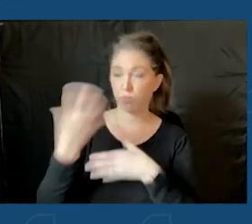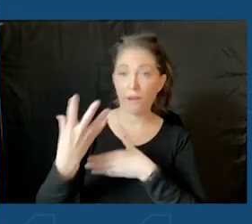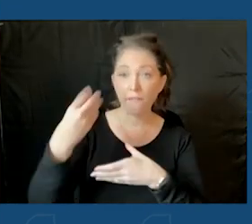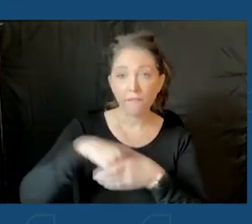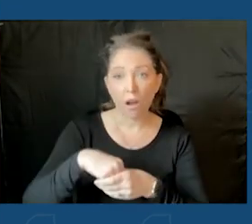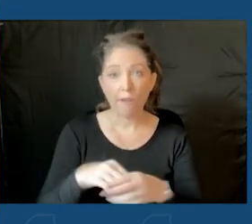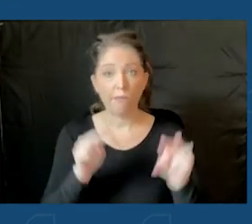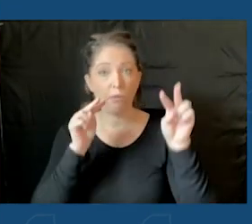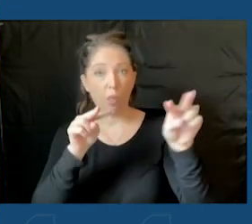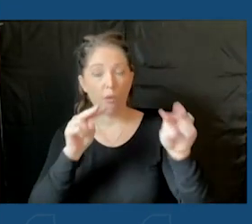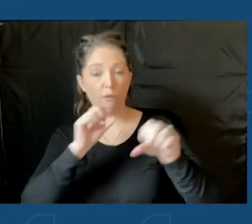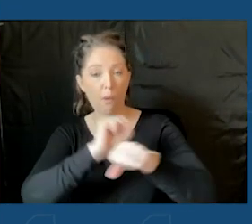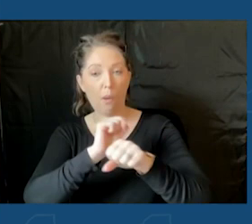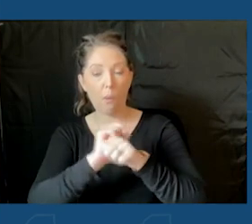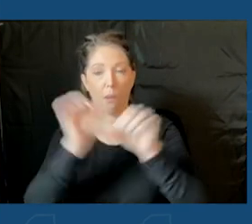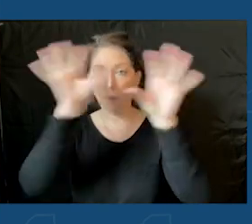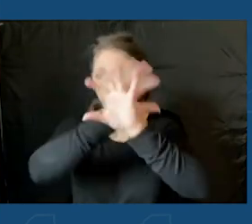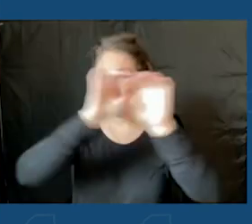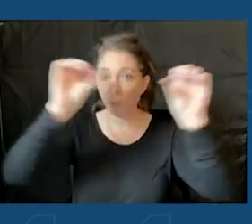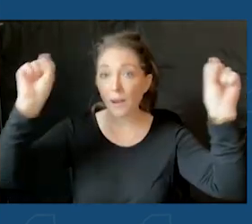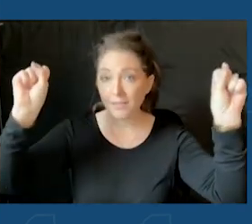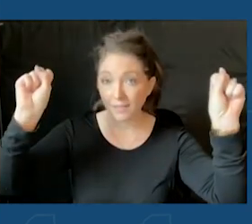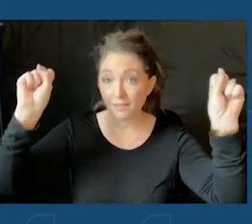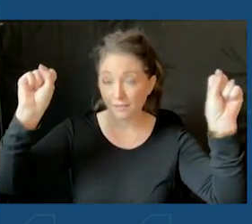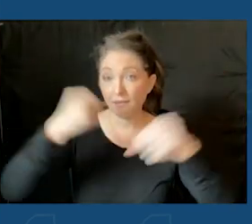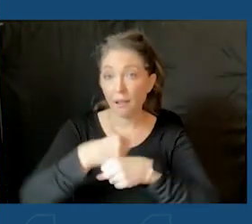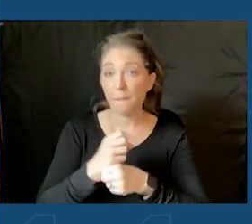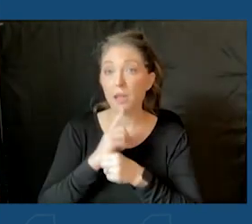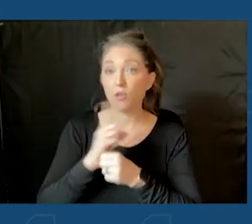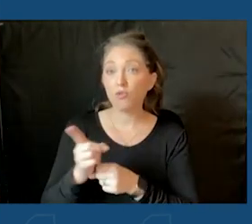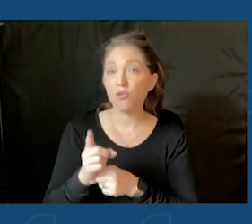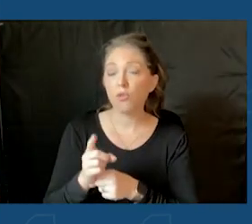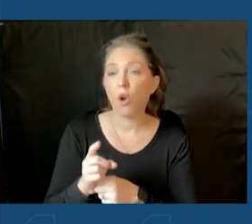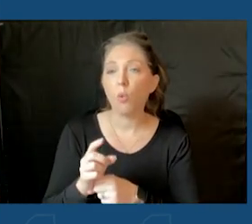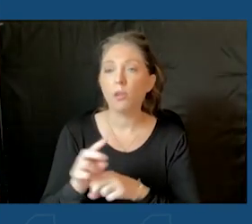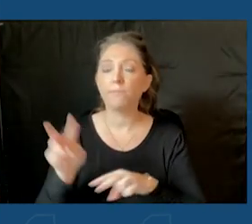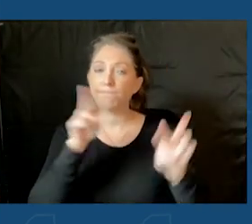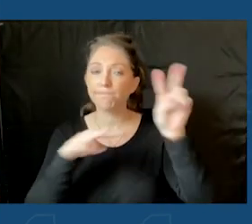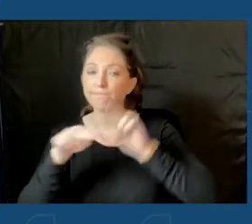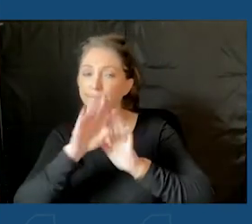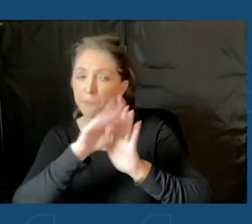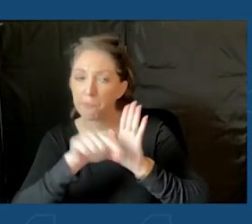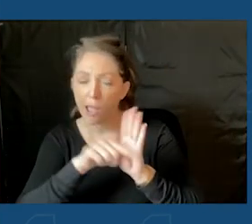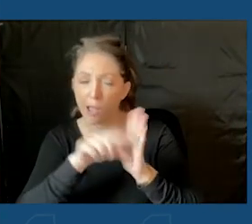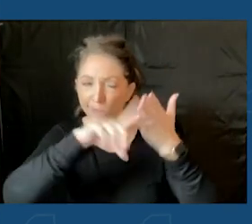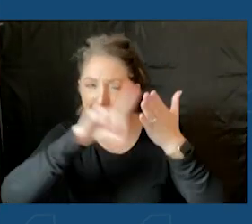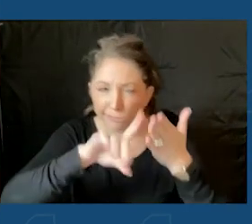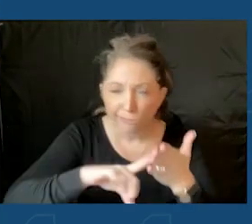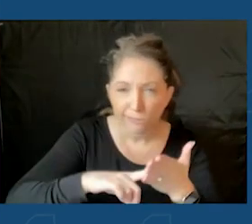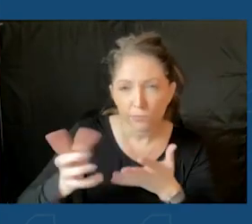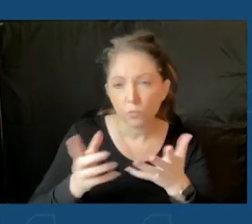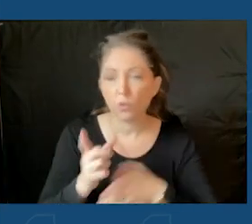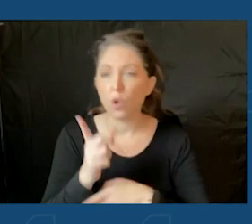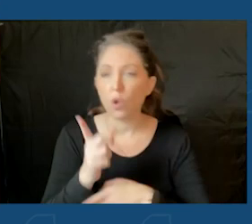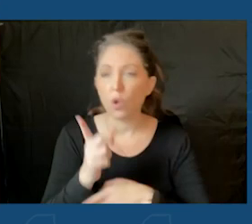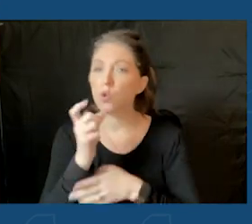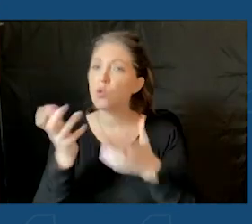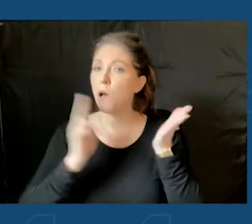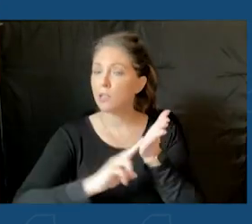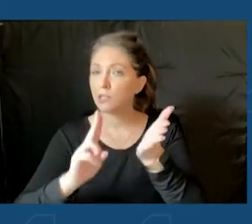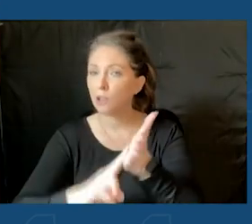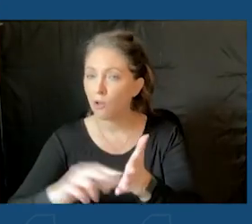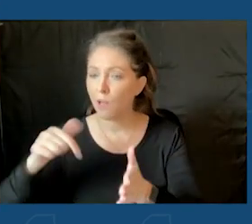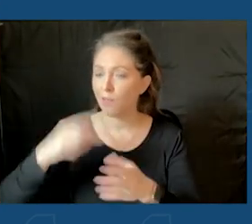working with the borough president to make sure that we vet so many of these firms and make sure that who wants to have contract at this beautiful